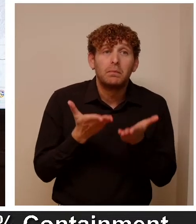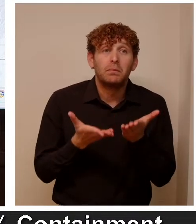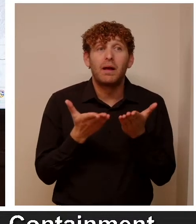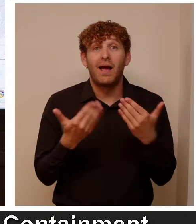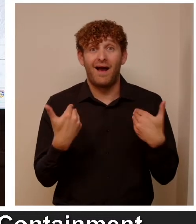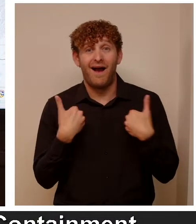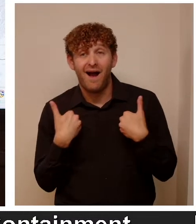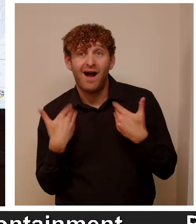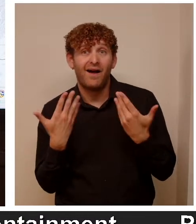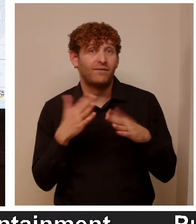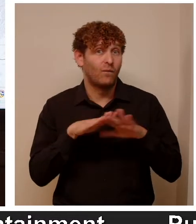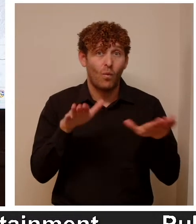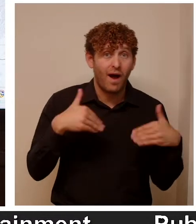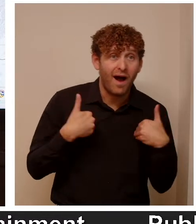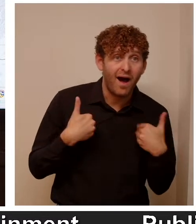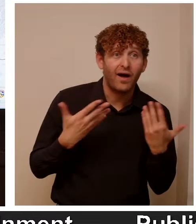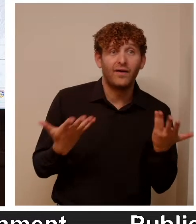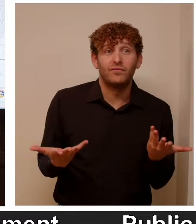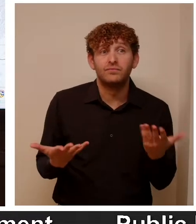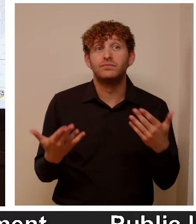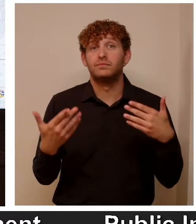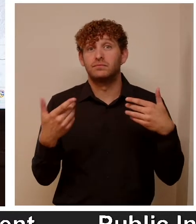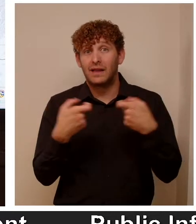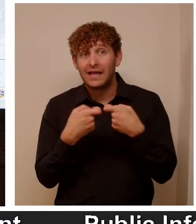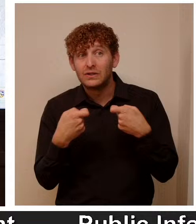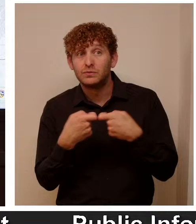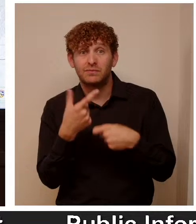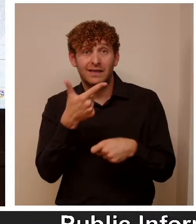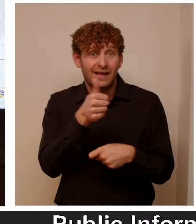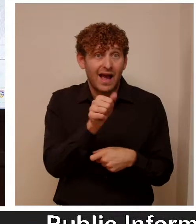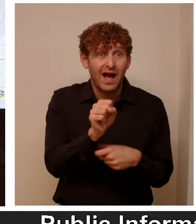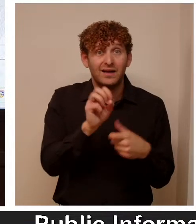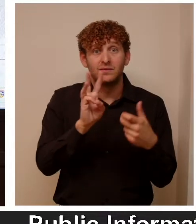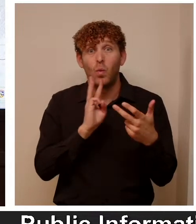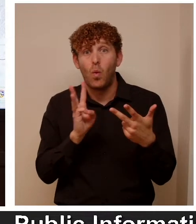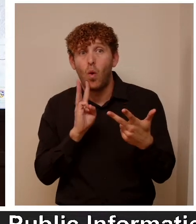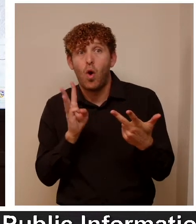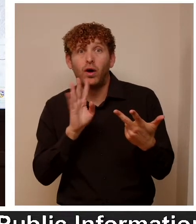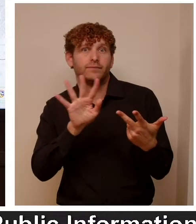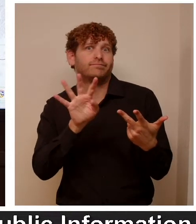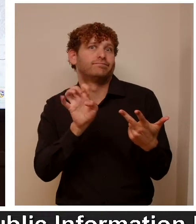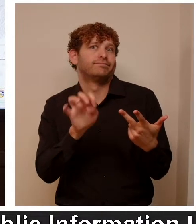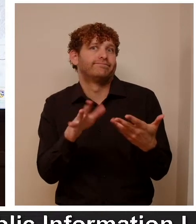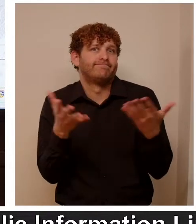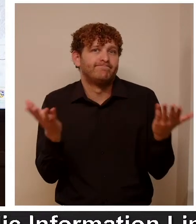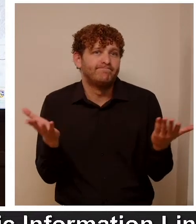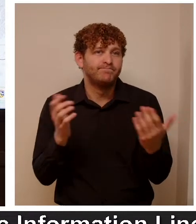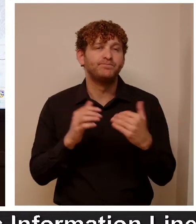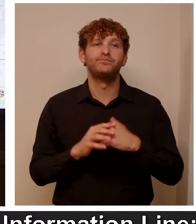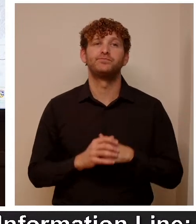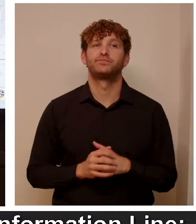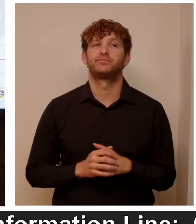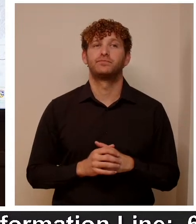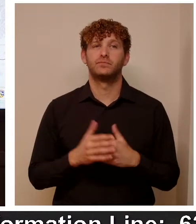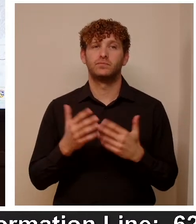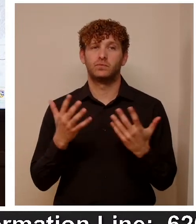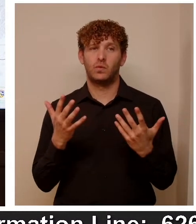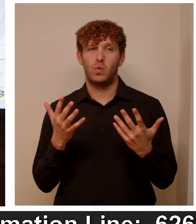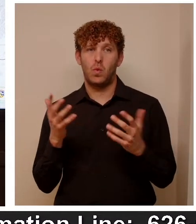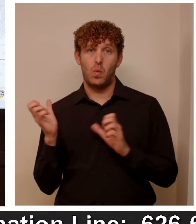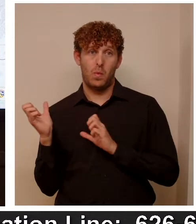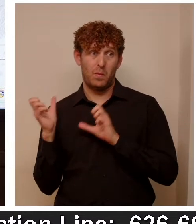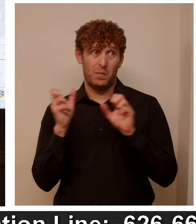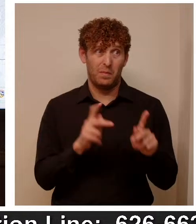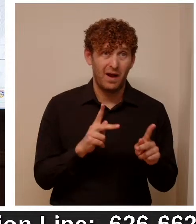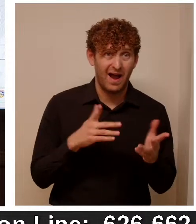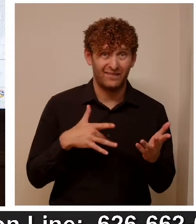water, or gas upon your return to your property. If you return and are not comfortable without utilities, we ask that you